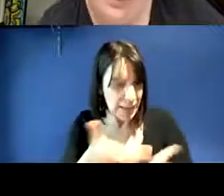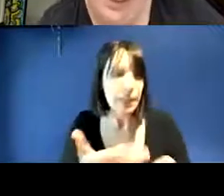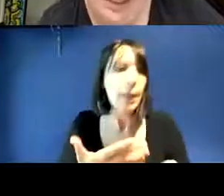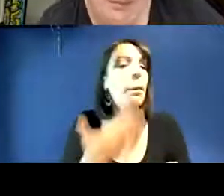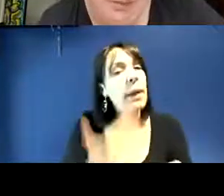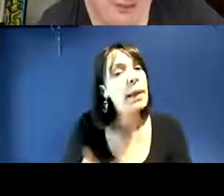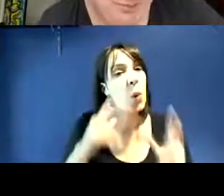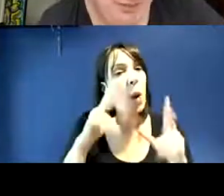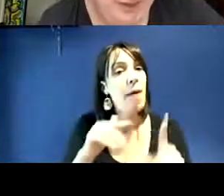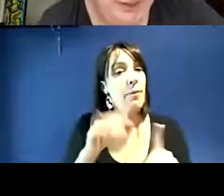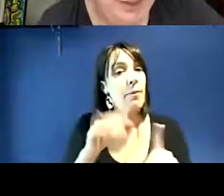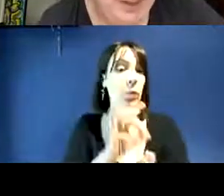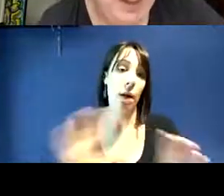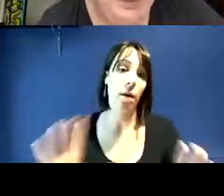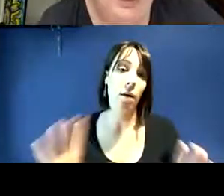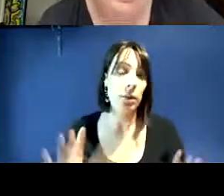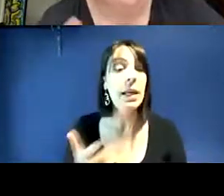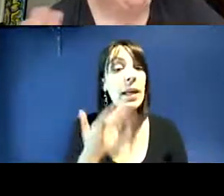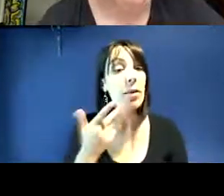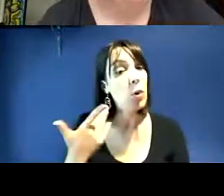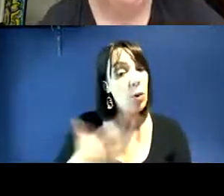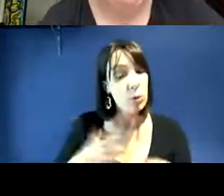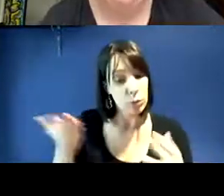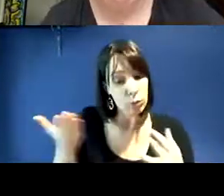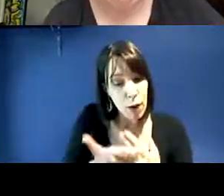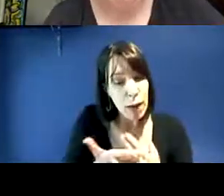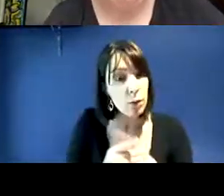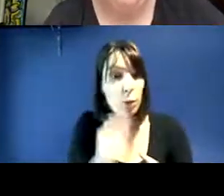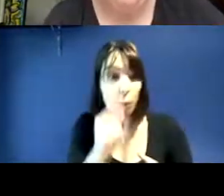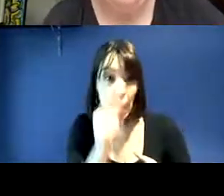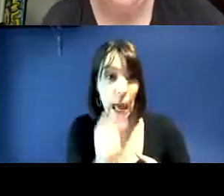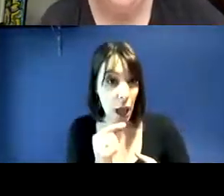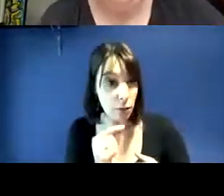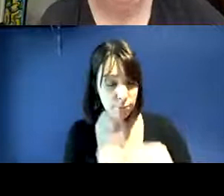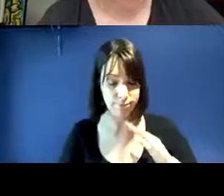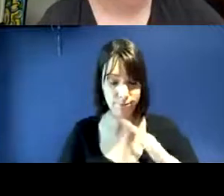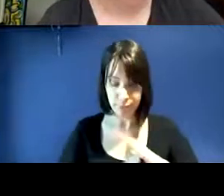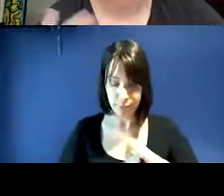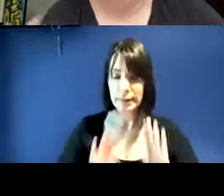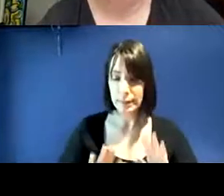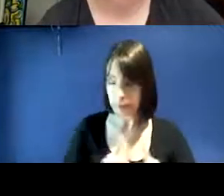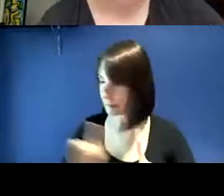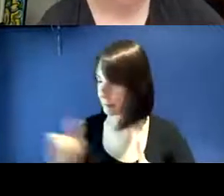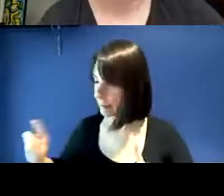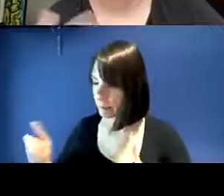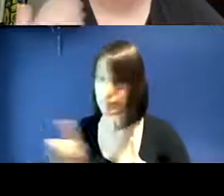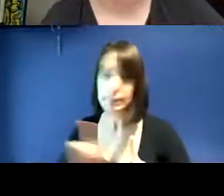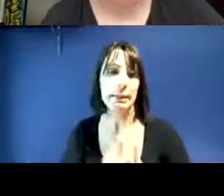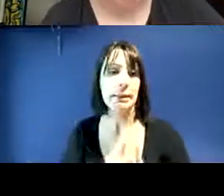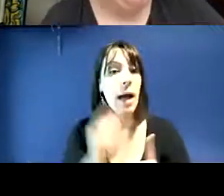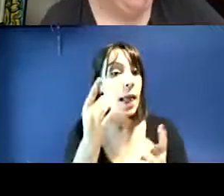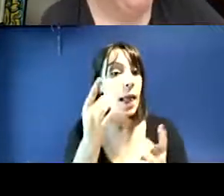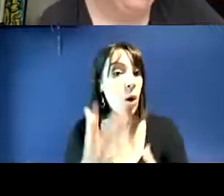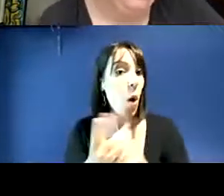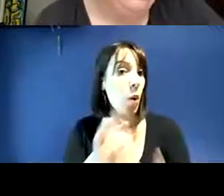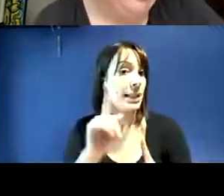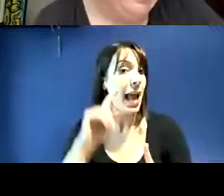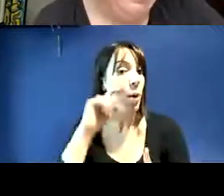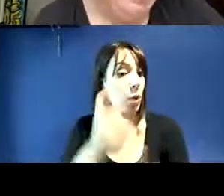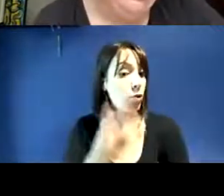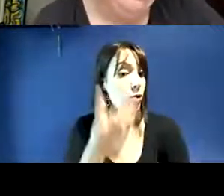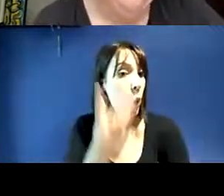to take a break if you need, because we are recording, as I said earlier, so you can go back and look at things if you're finding it a bit too